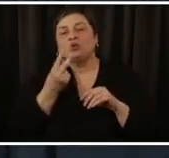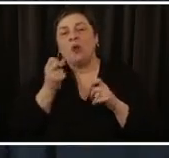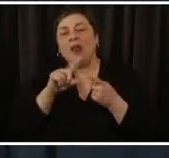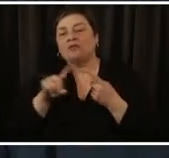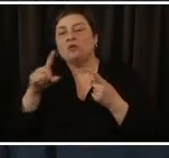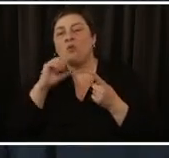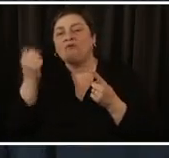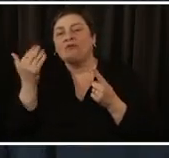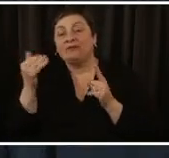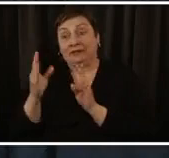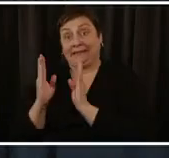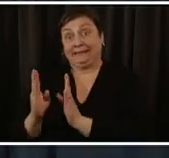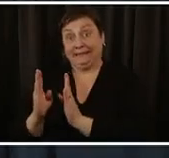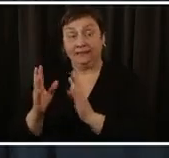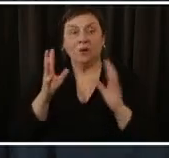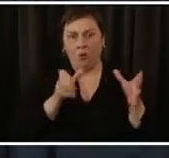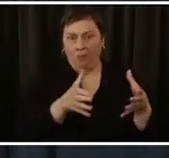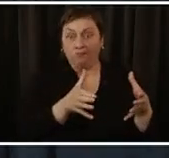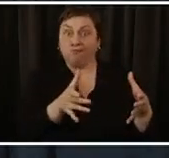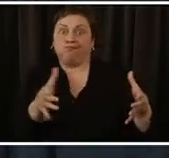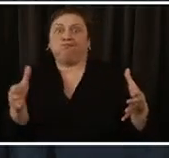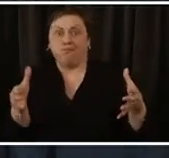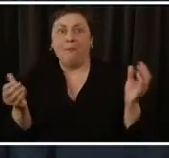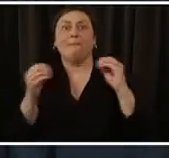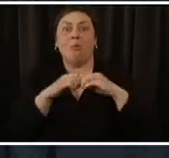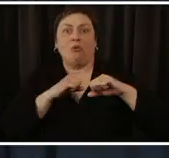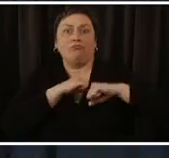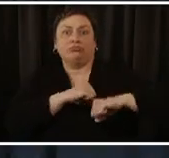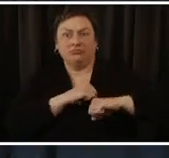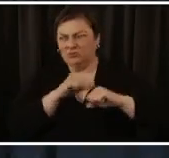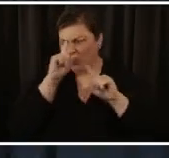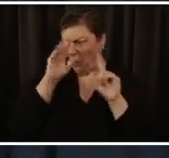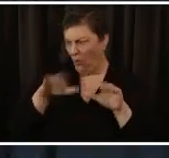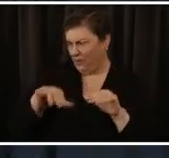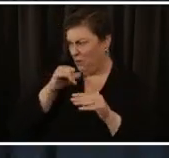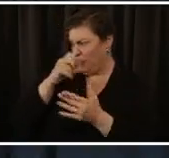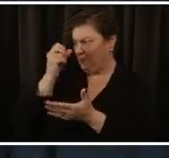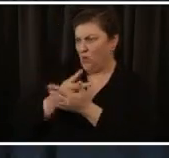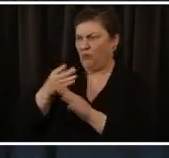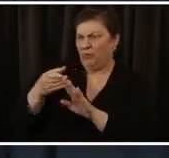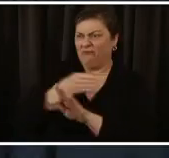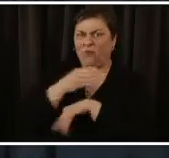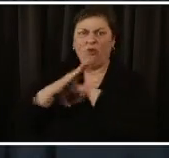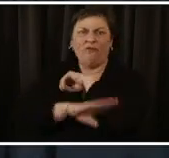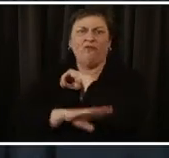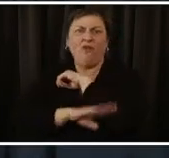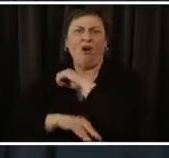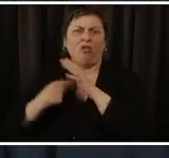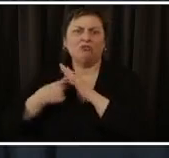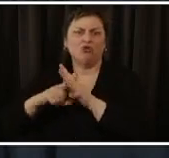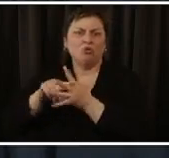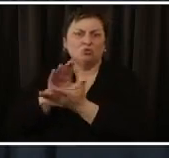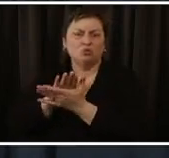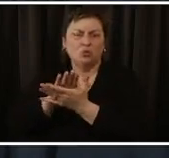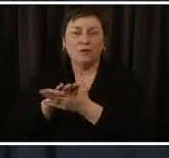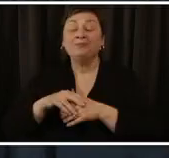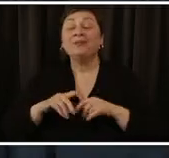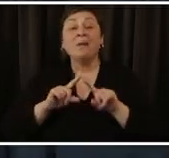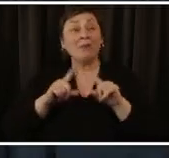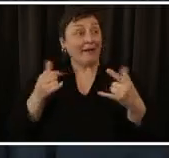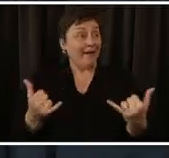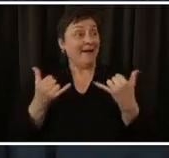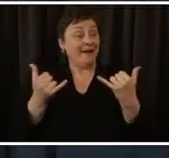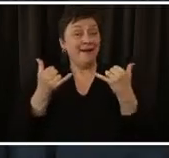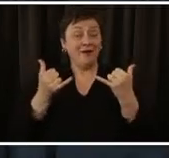before school returns. Hopefully in the next month or two, the paperwork has already been filed on that. But in the meantime, it's about reaching people